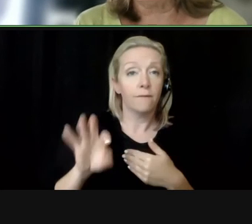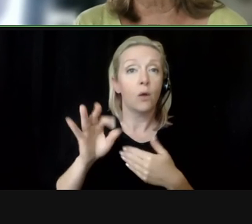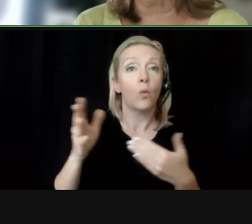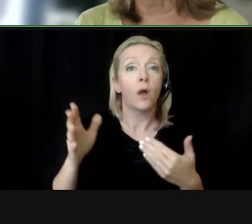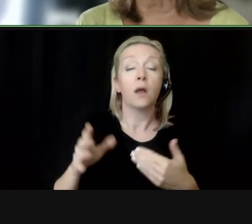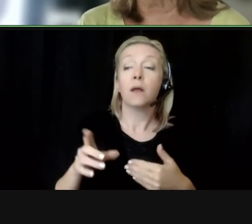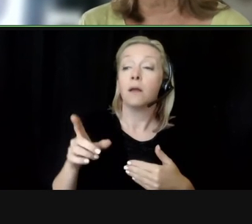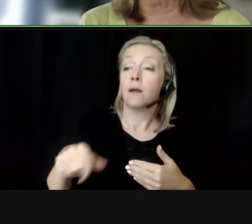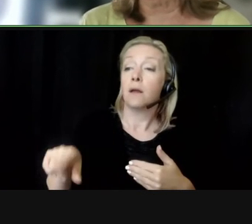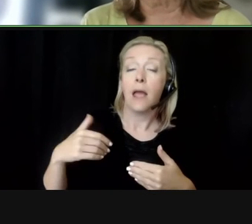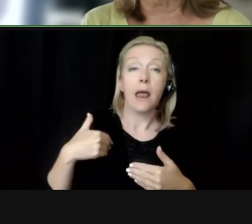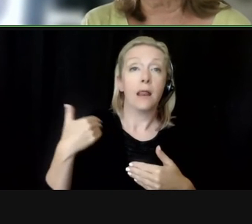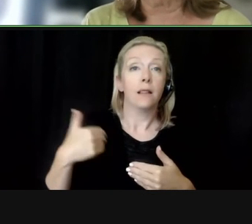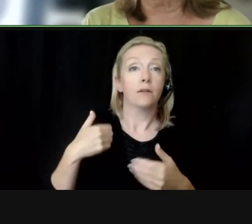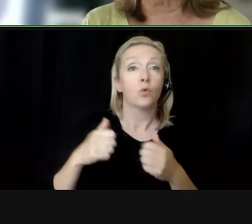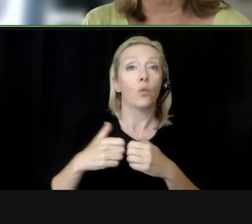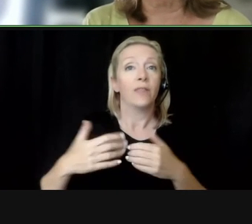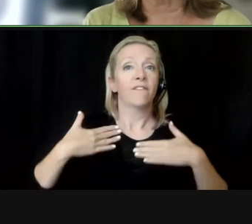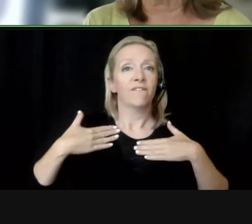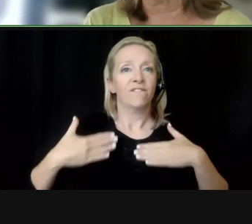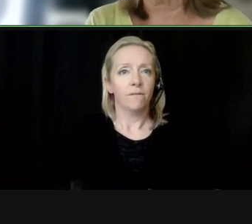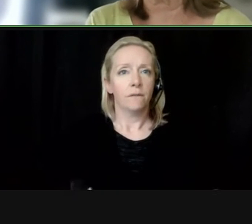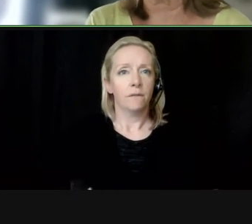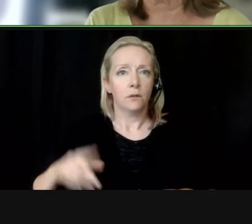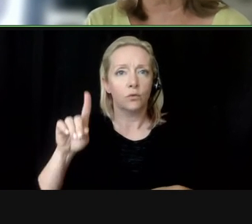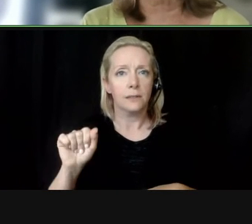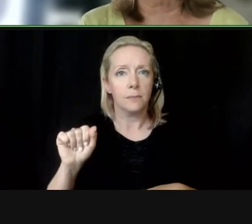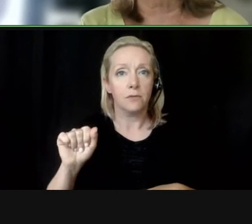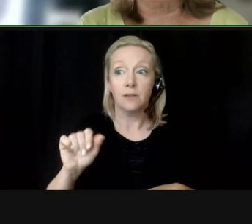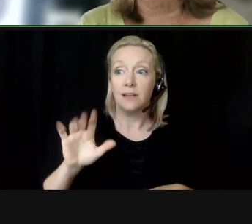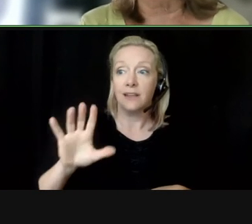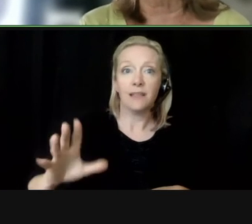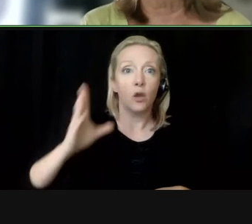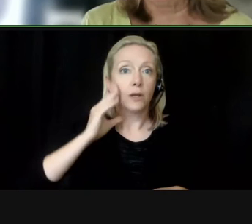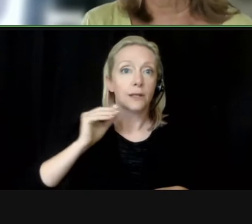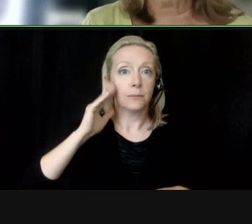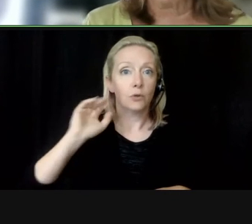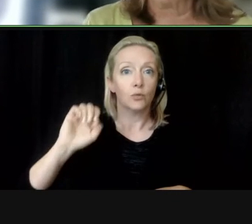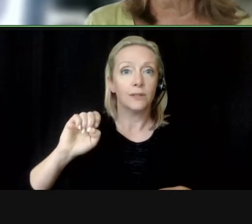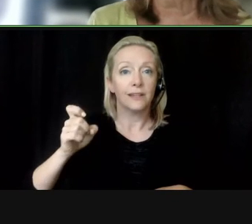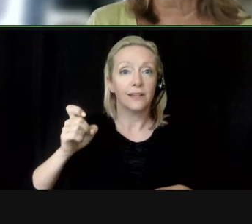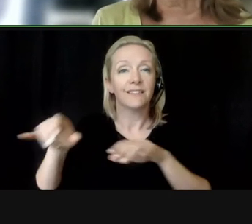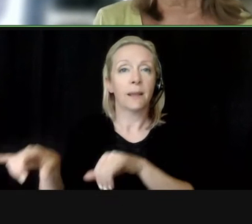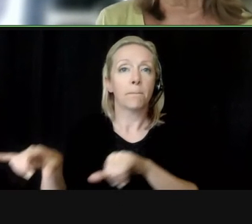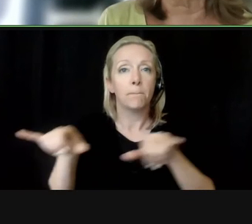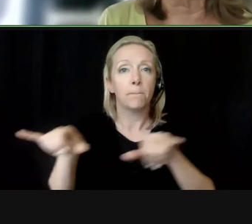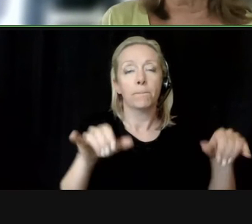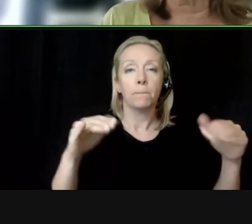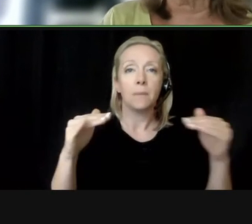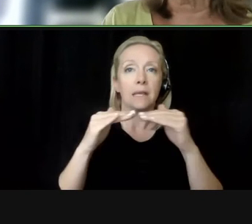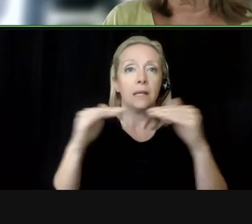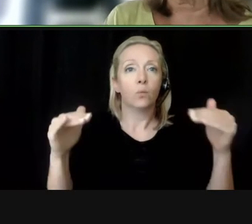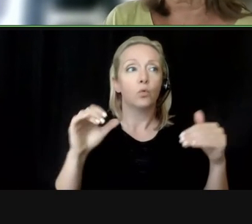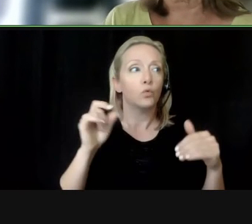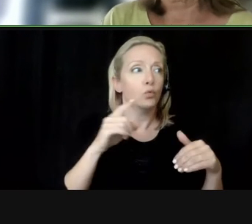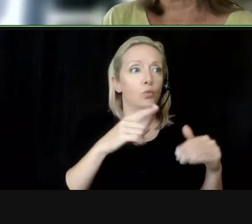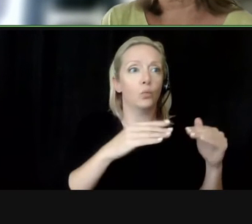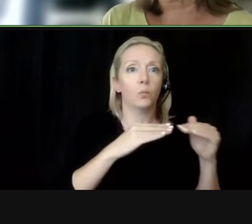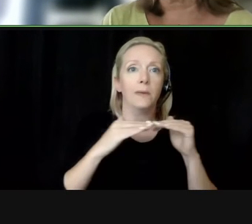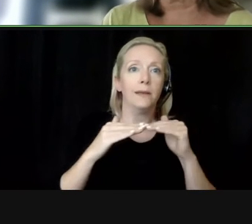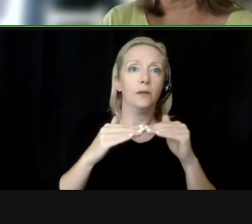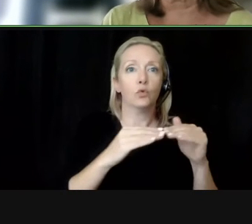are as sexually experienced as their peers without disabilities. And I think this was an awakening